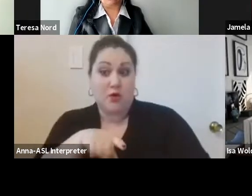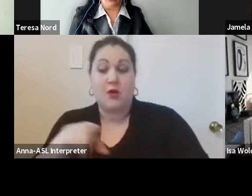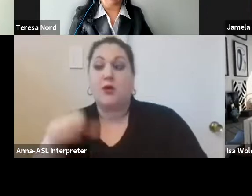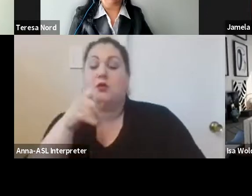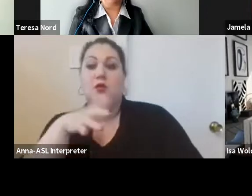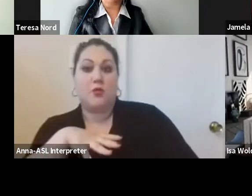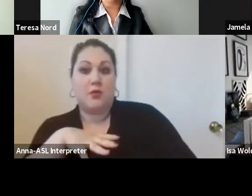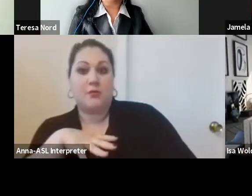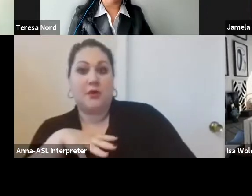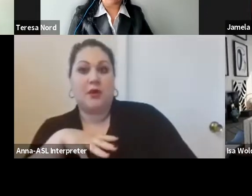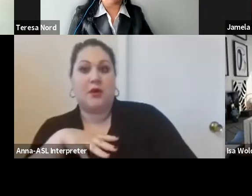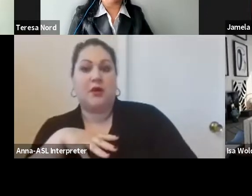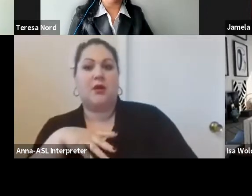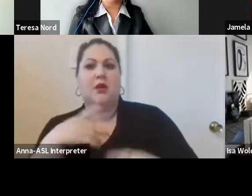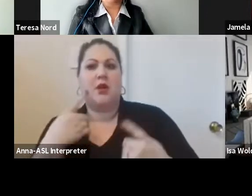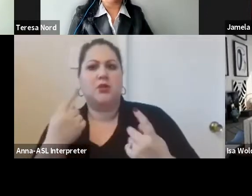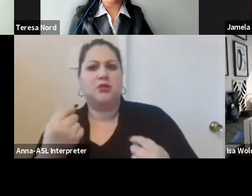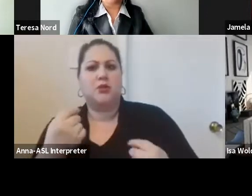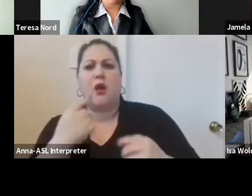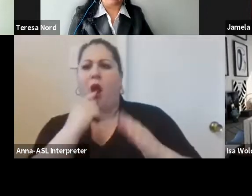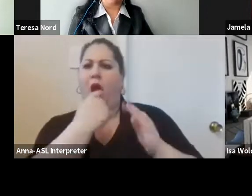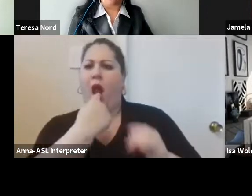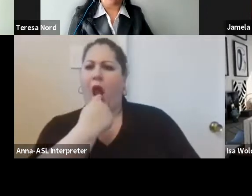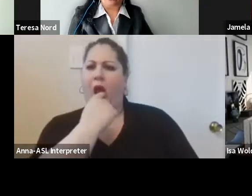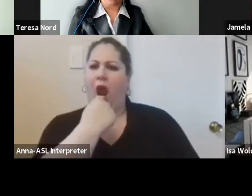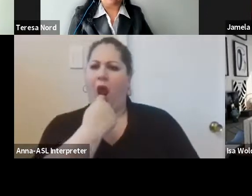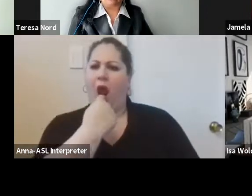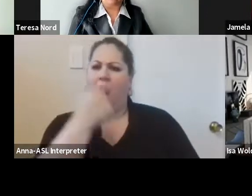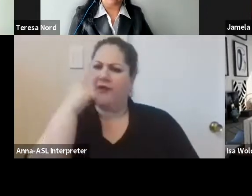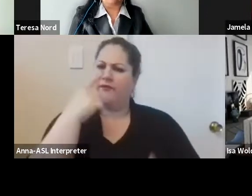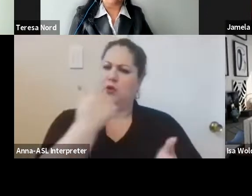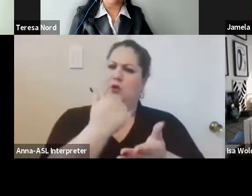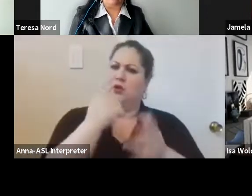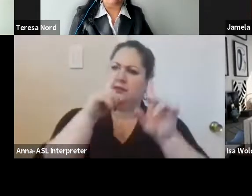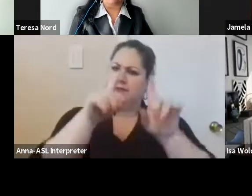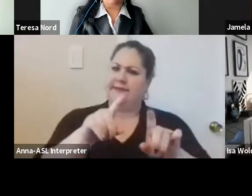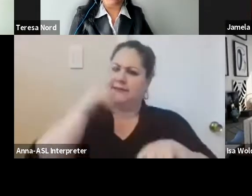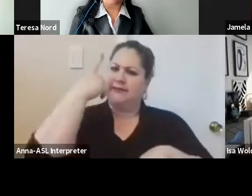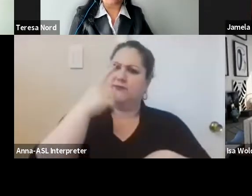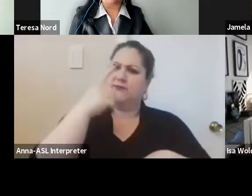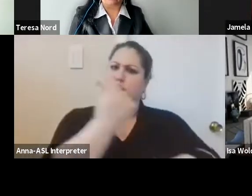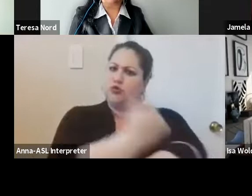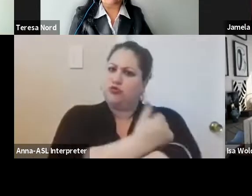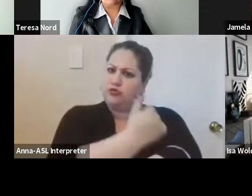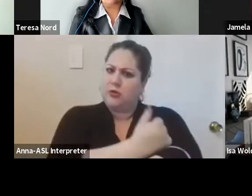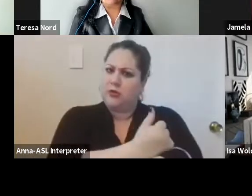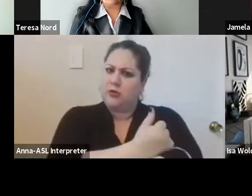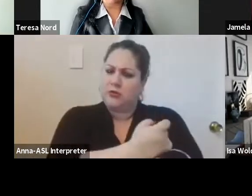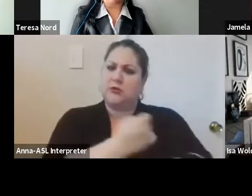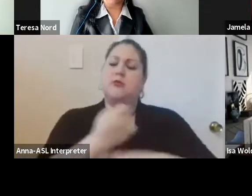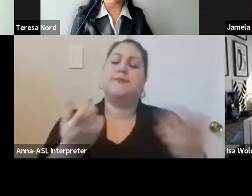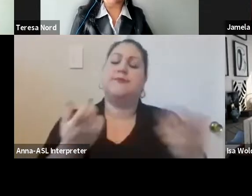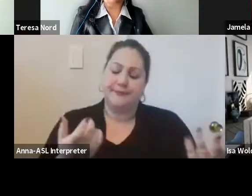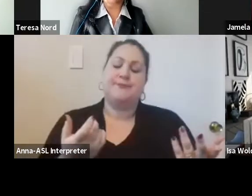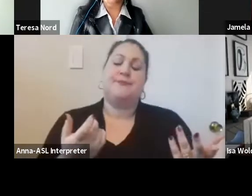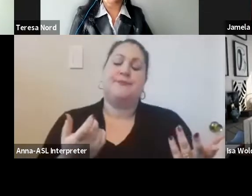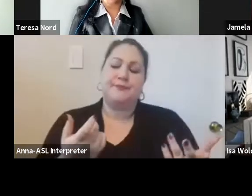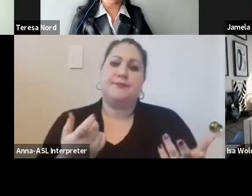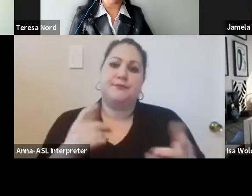mouth swab to test for more drugs. And unfortunately, the test did come back